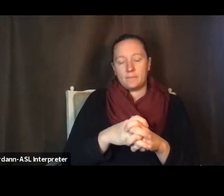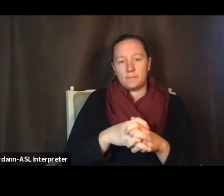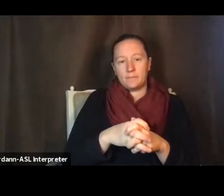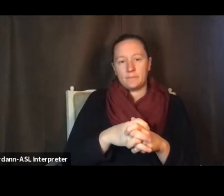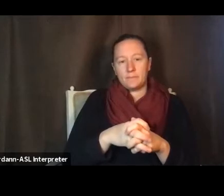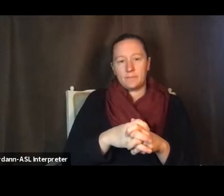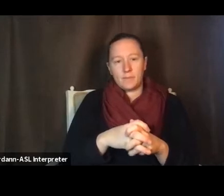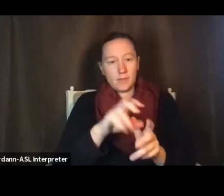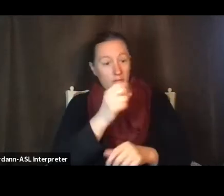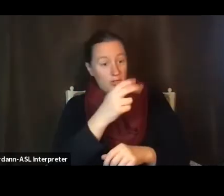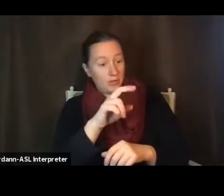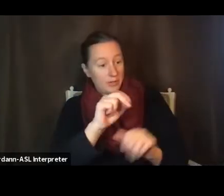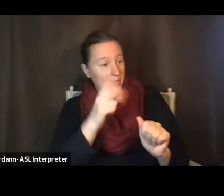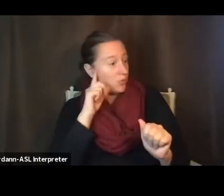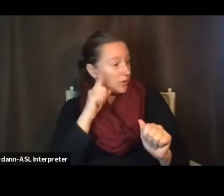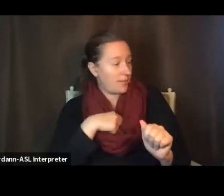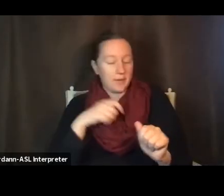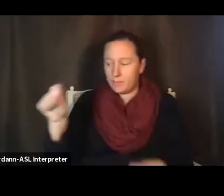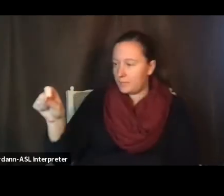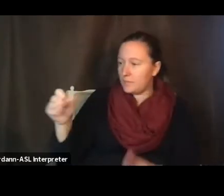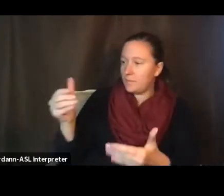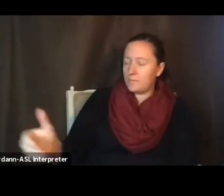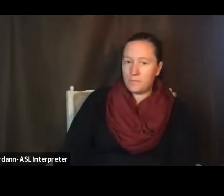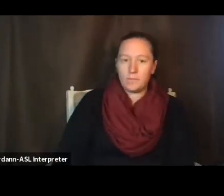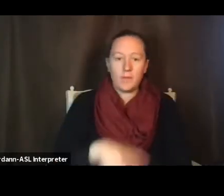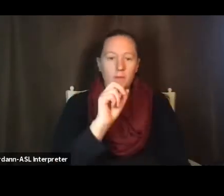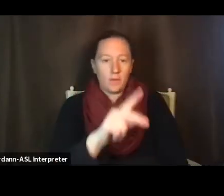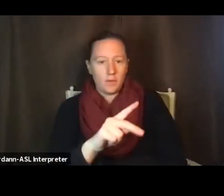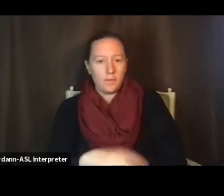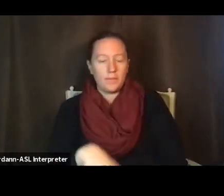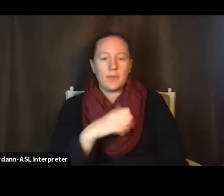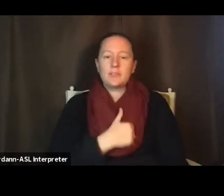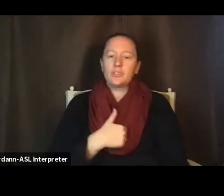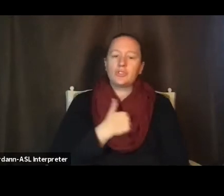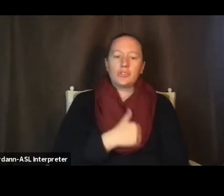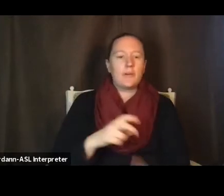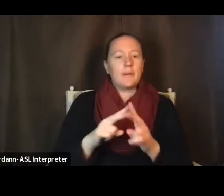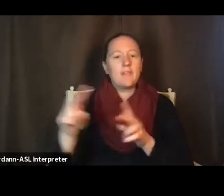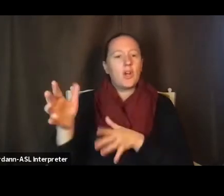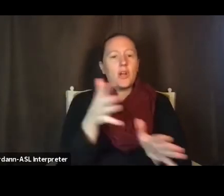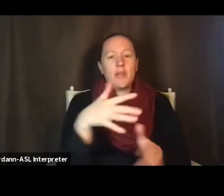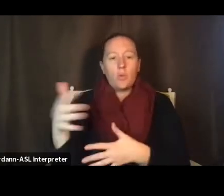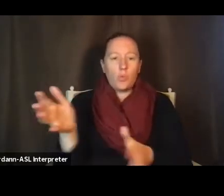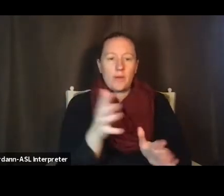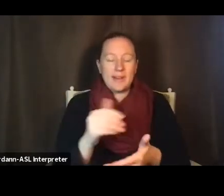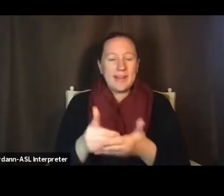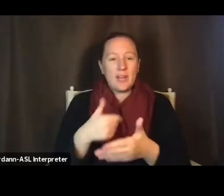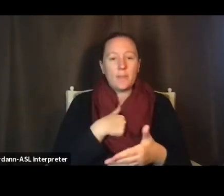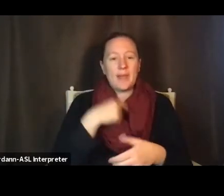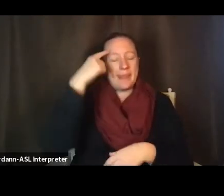Shannon, can you hear me? We can hear you. Go ahead. Okay. I'm so sorry, guys. It's very windy where I am today. And